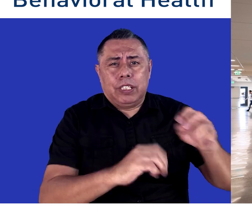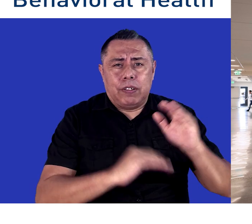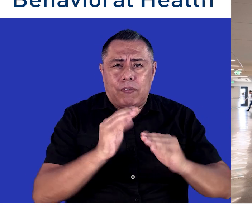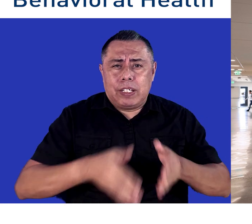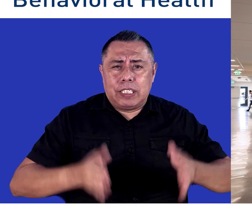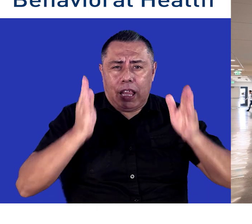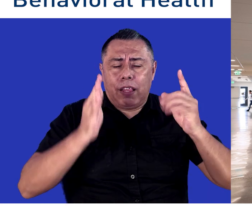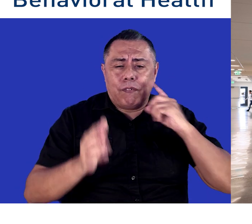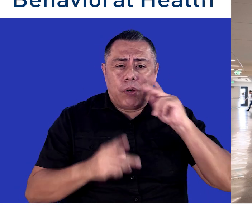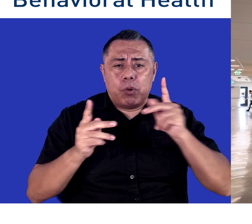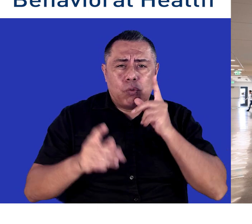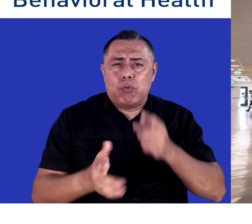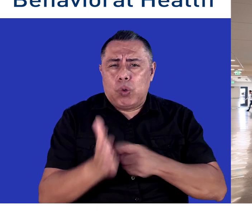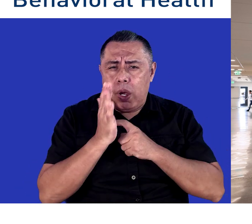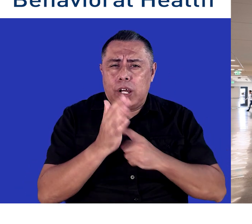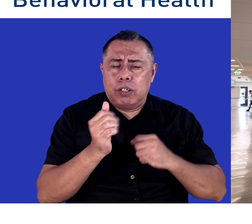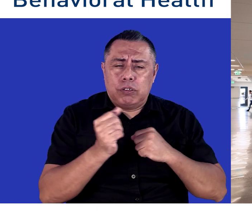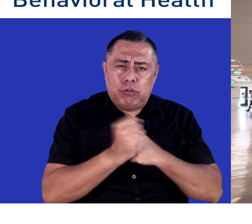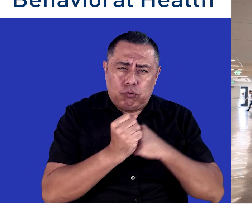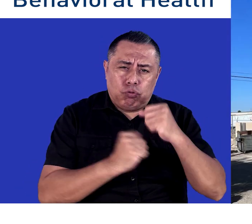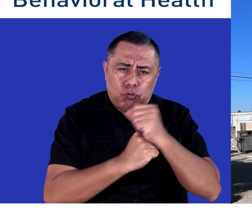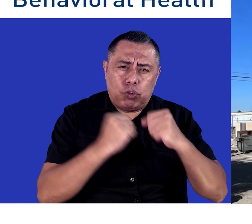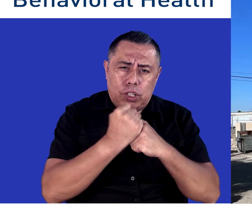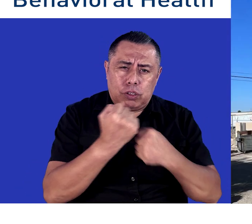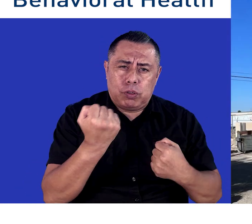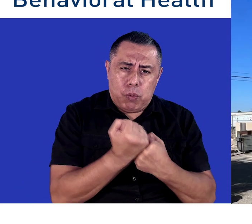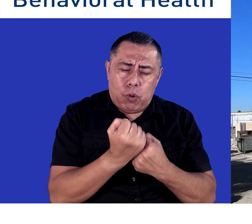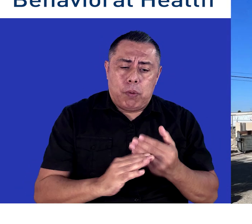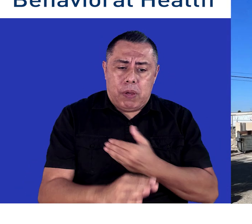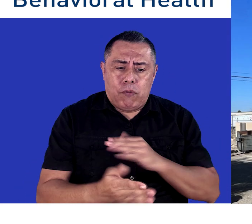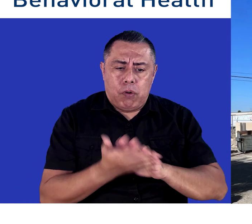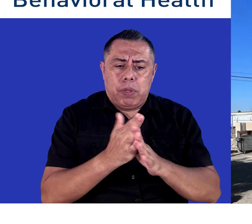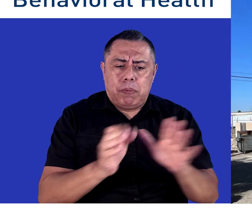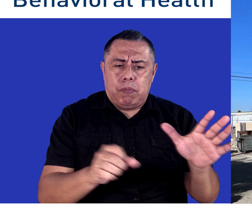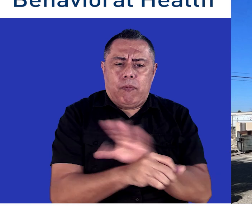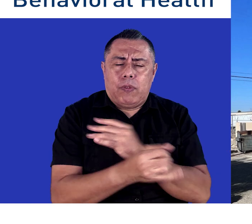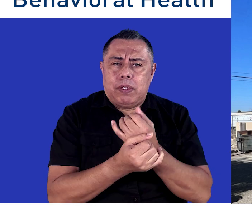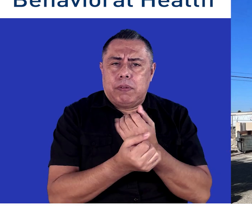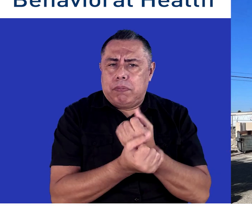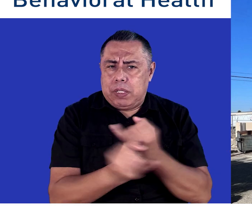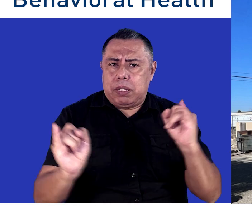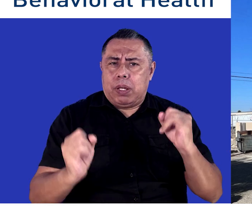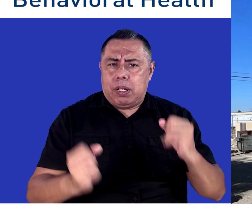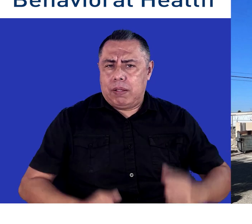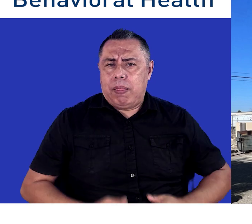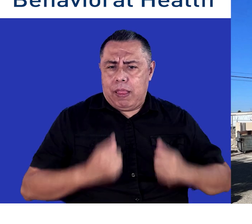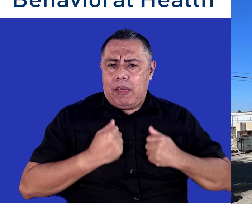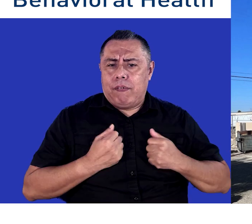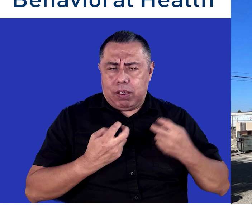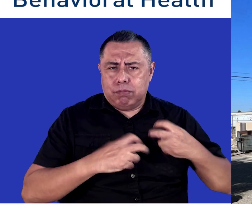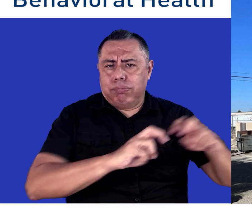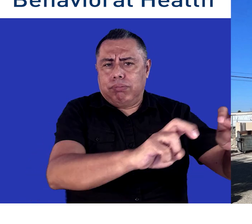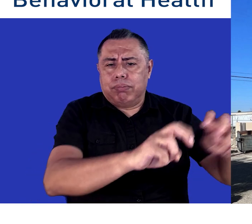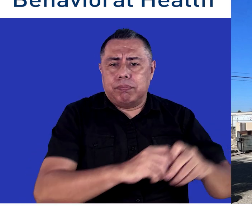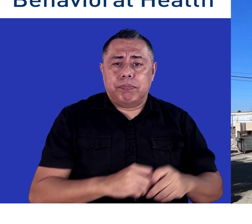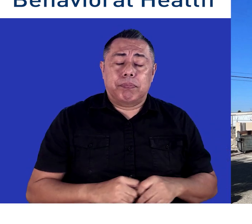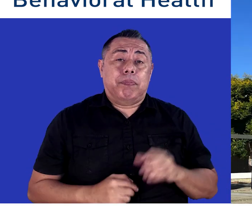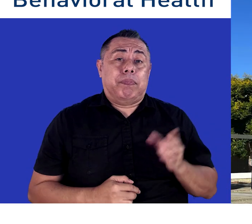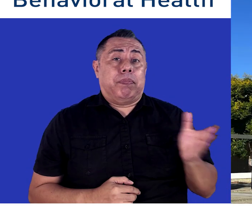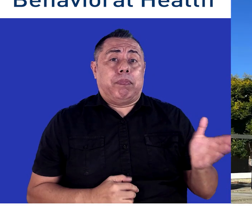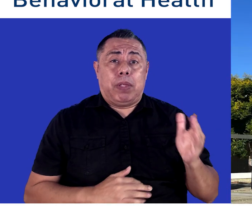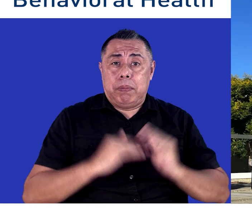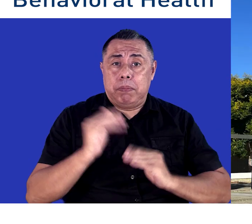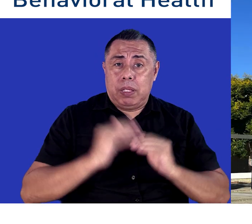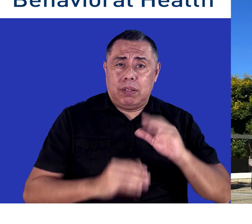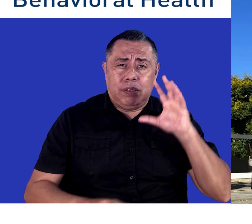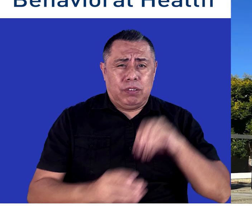for individuals requiring a structured support before moving forward to independent living. Franklin